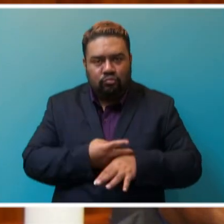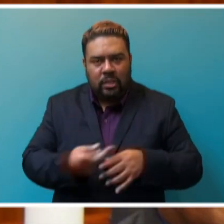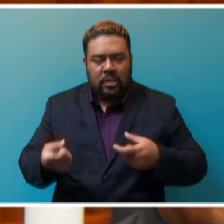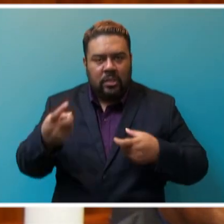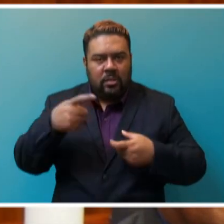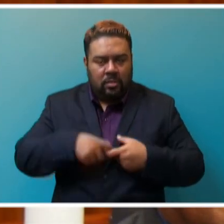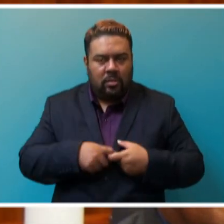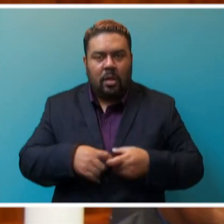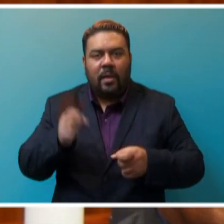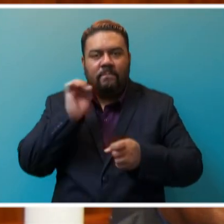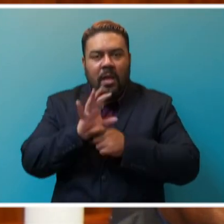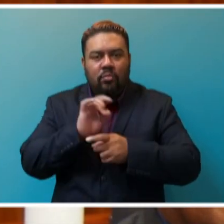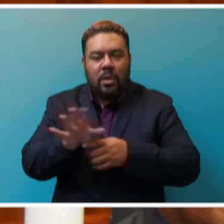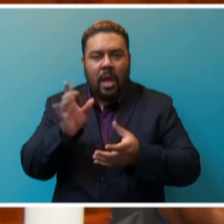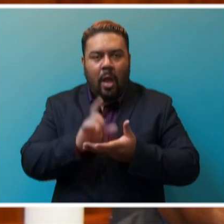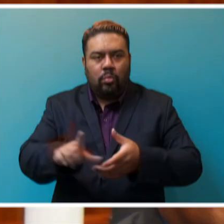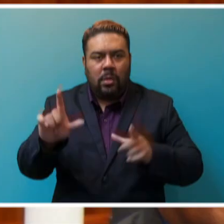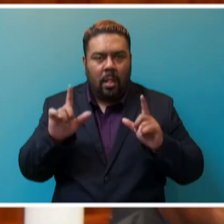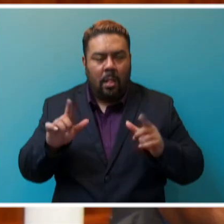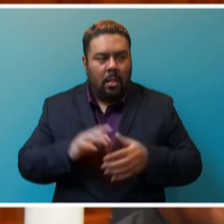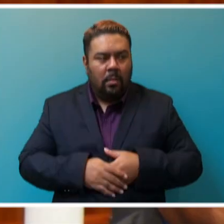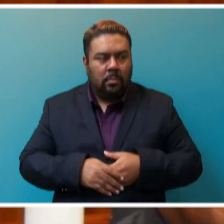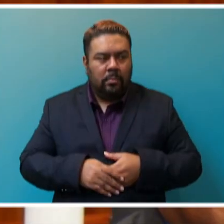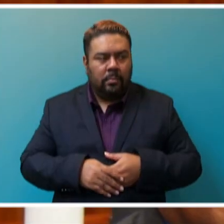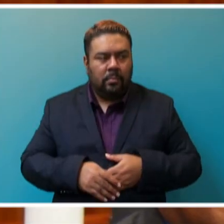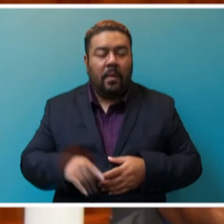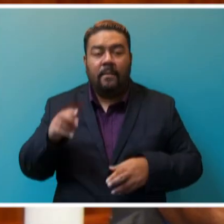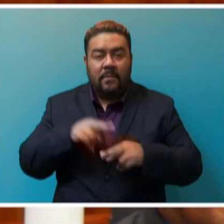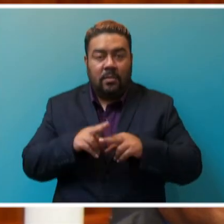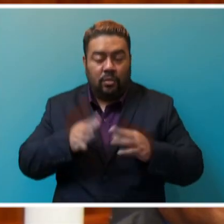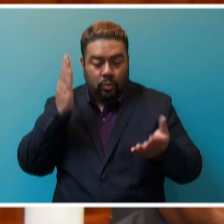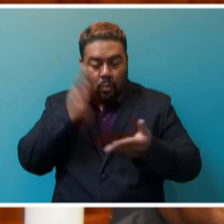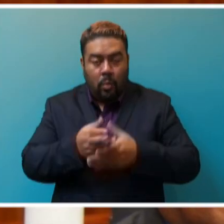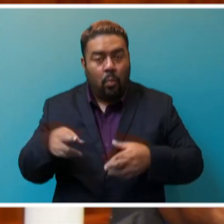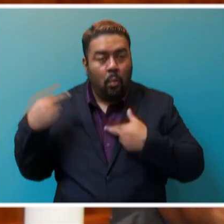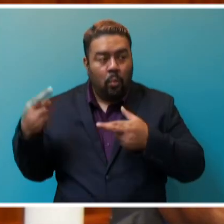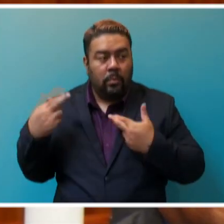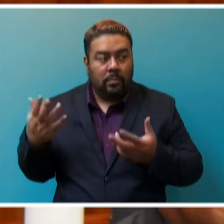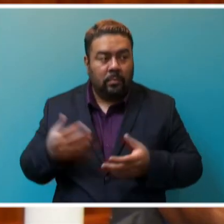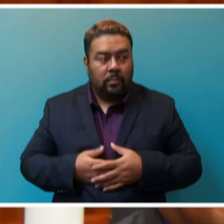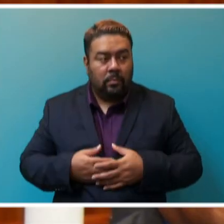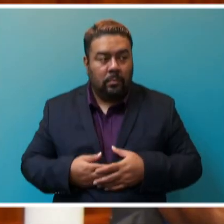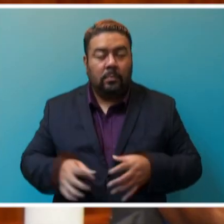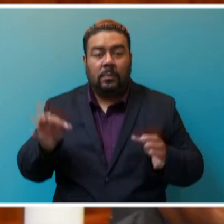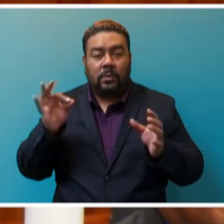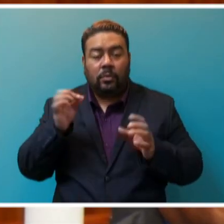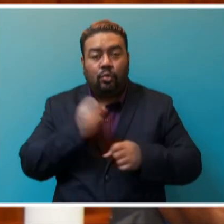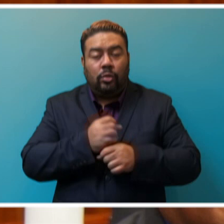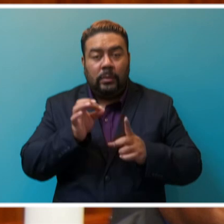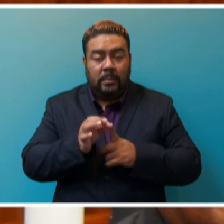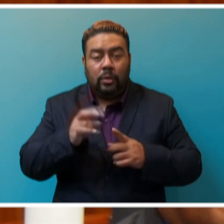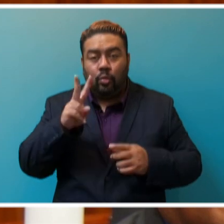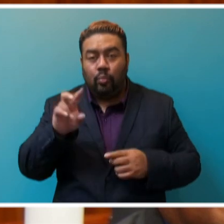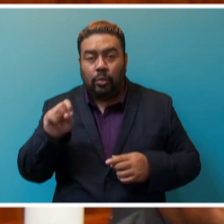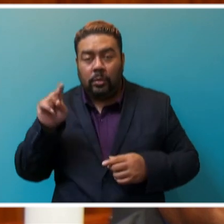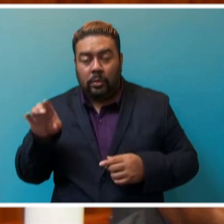Advisory Council. This gives Fiji a direct role in shaping the GP 2.0 agenda,